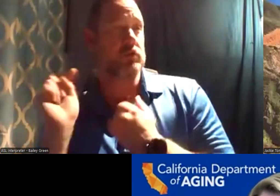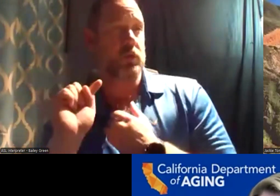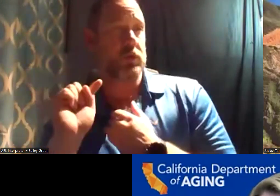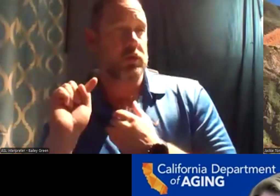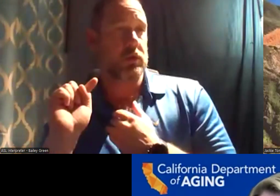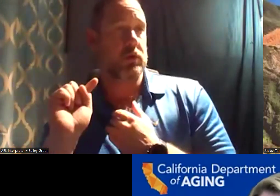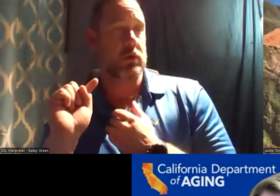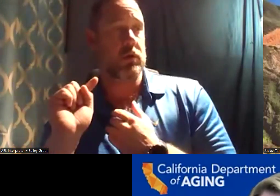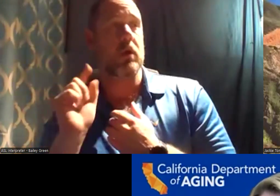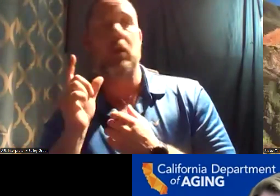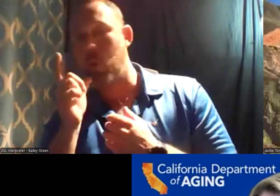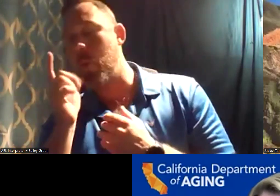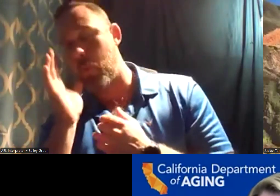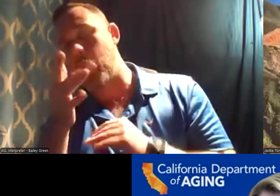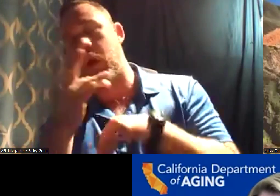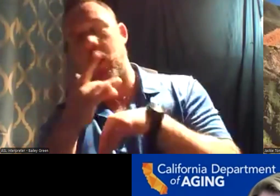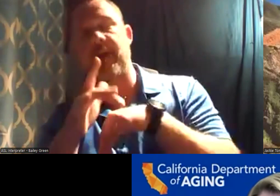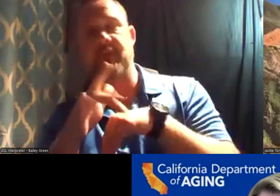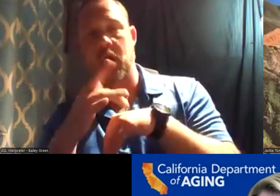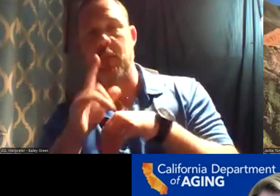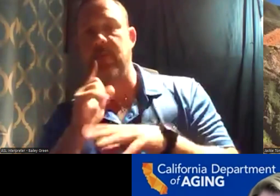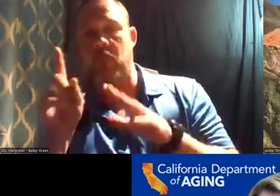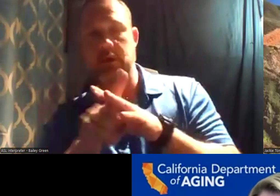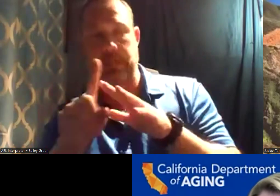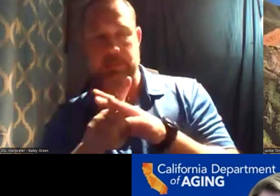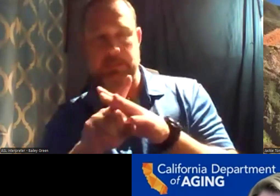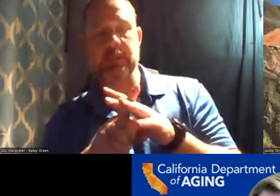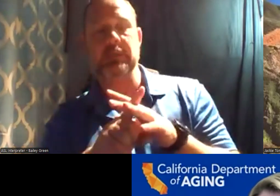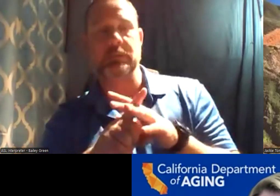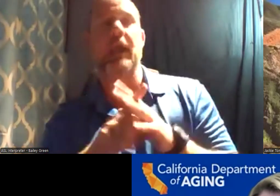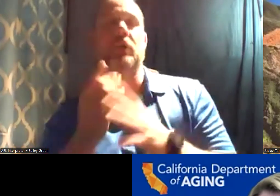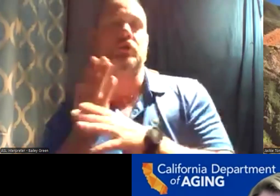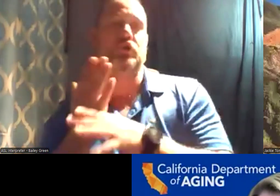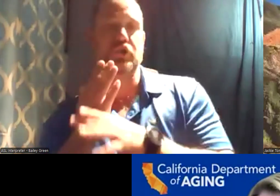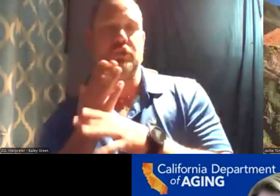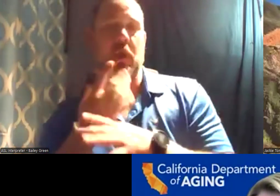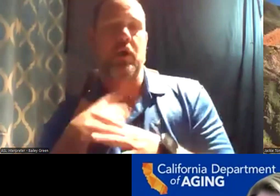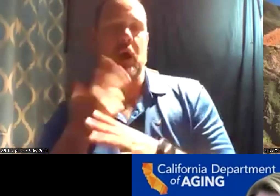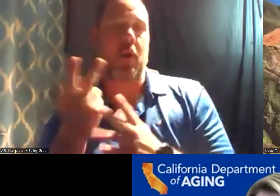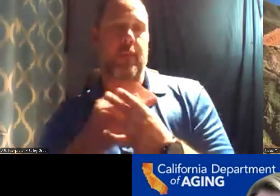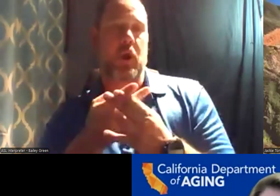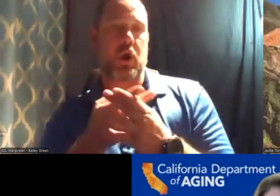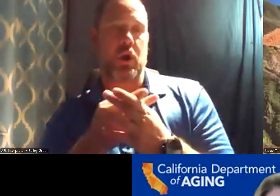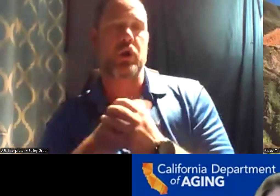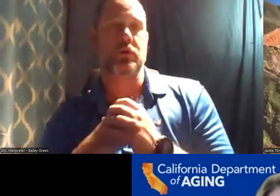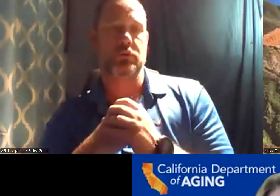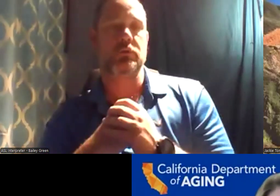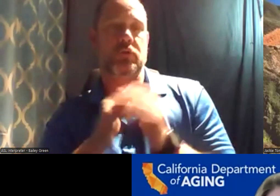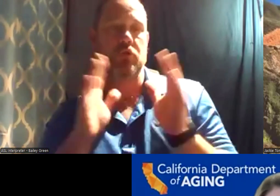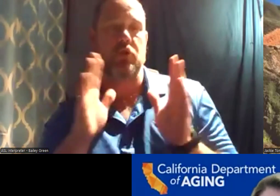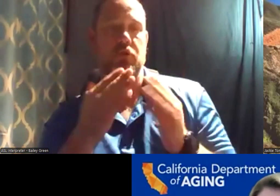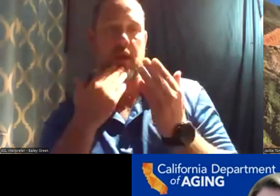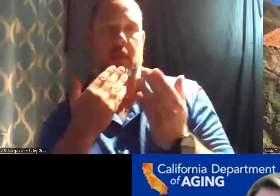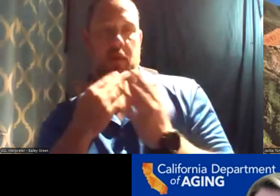making those available for attendees, as well as sharing them with our state partners. Great. Thanks so much,